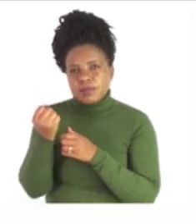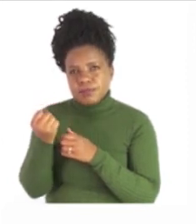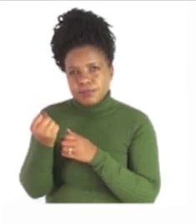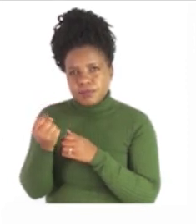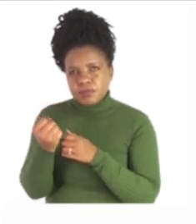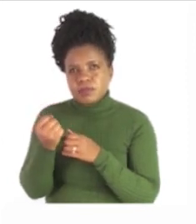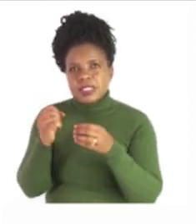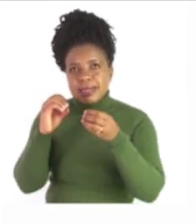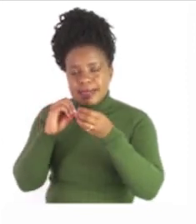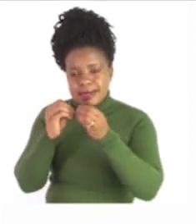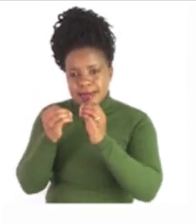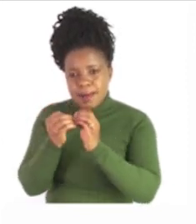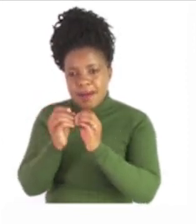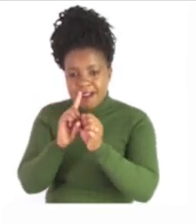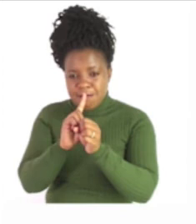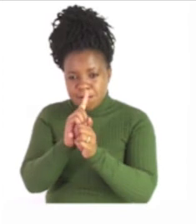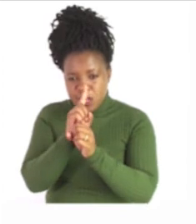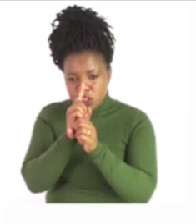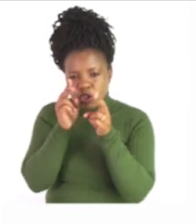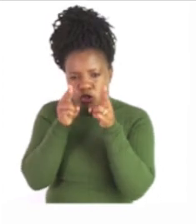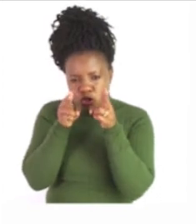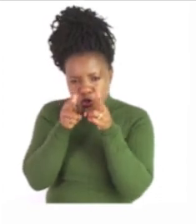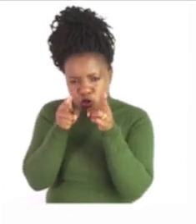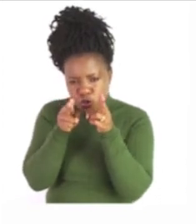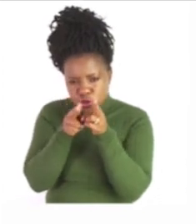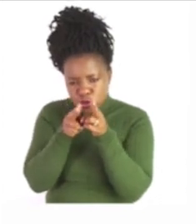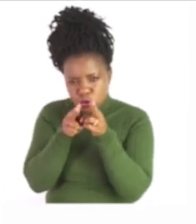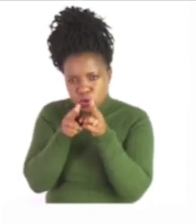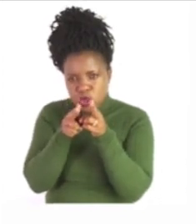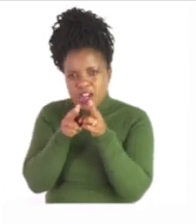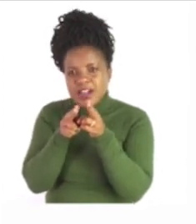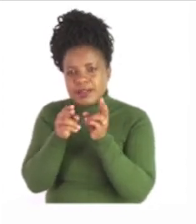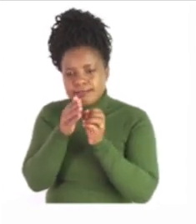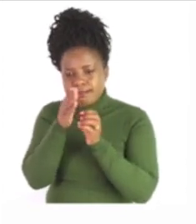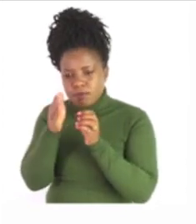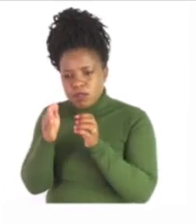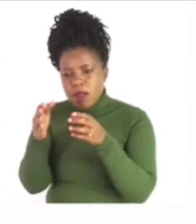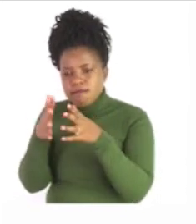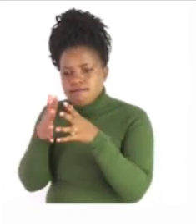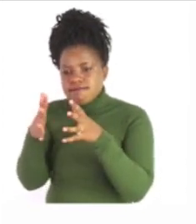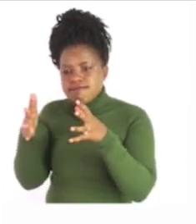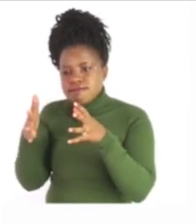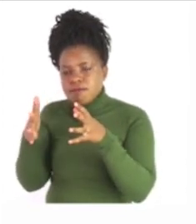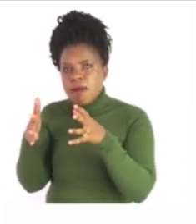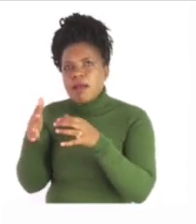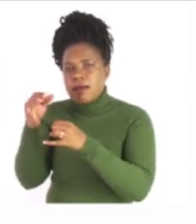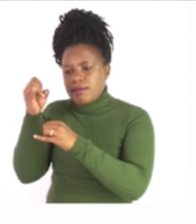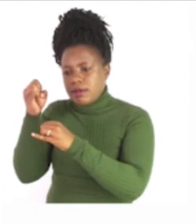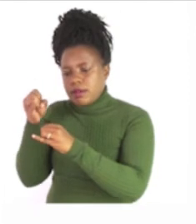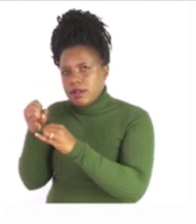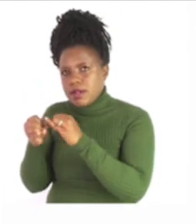the numbers are written with the exponent, which is 3.